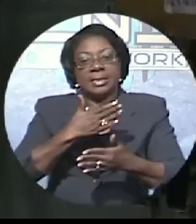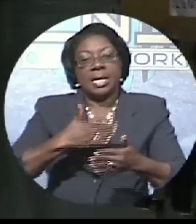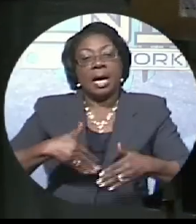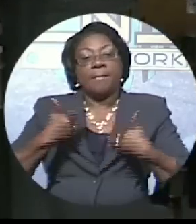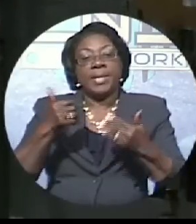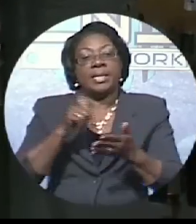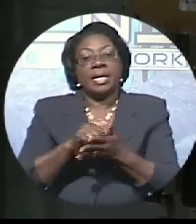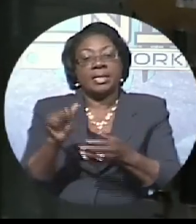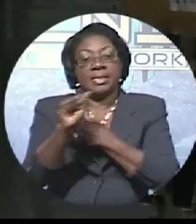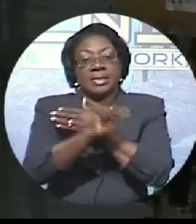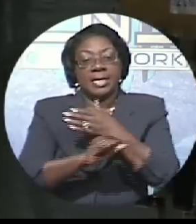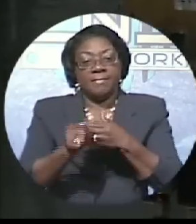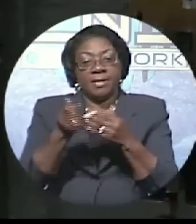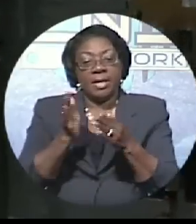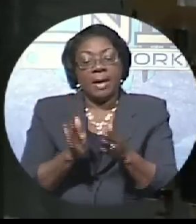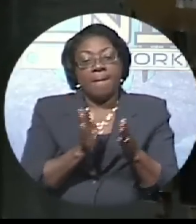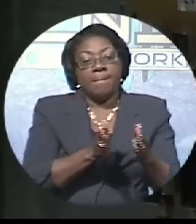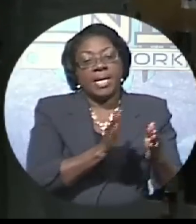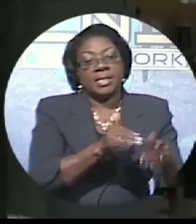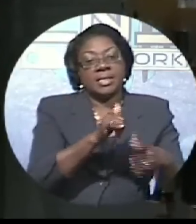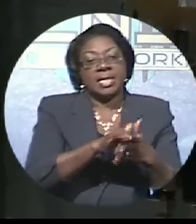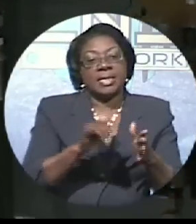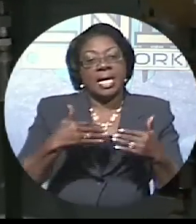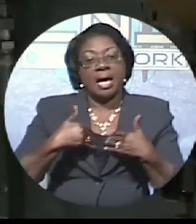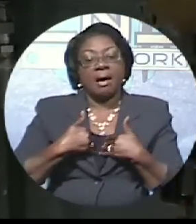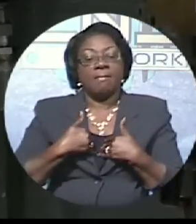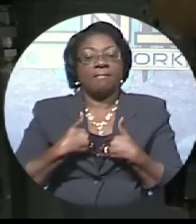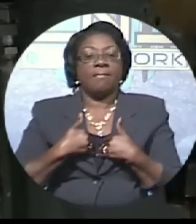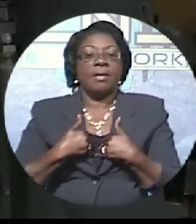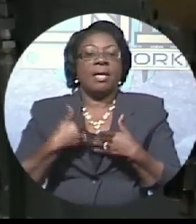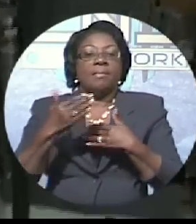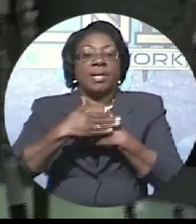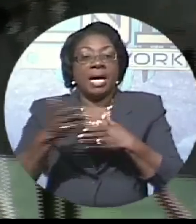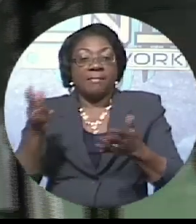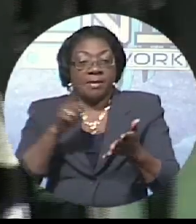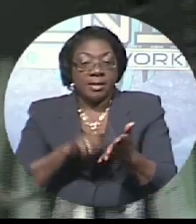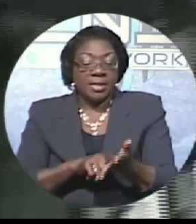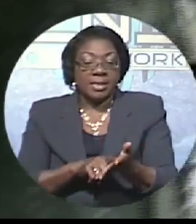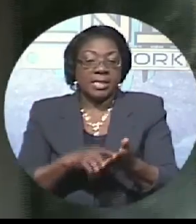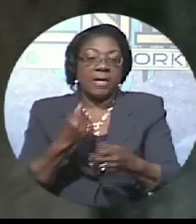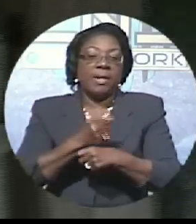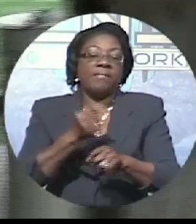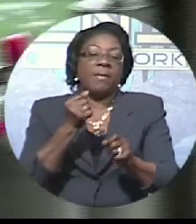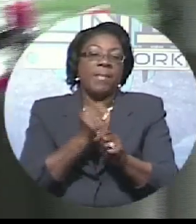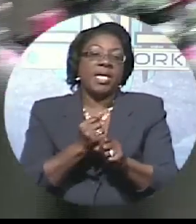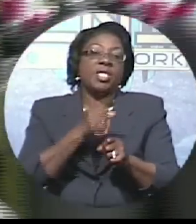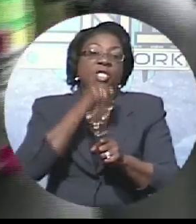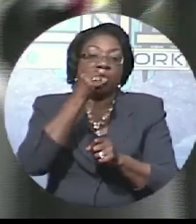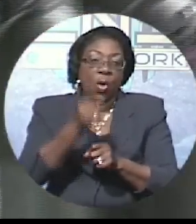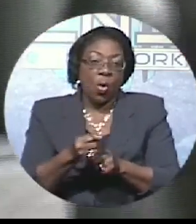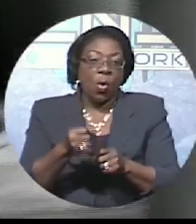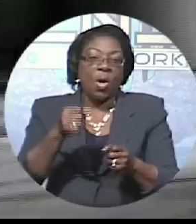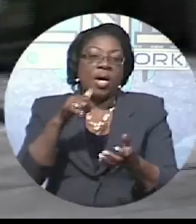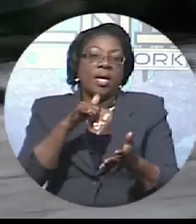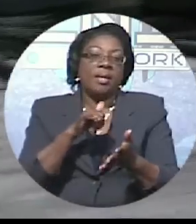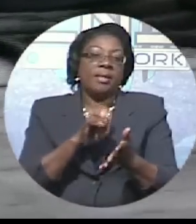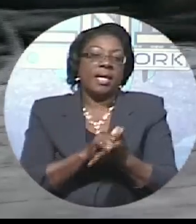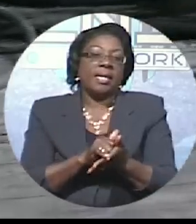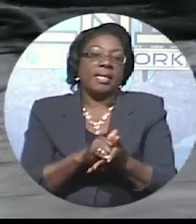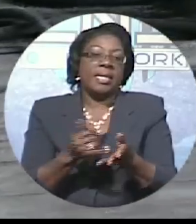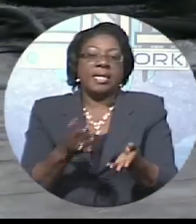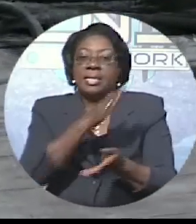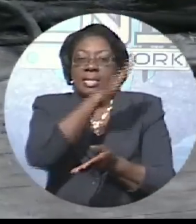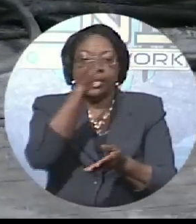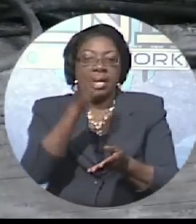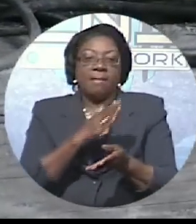with the safety measures that his company has in place. But after this incident, he says they'll have to do additional checks. There's a tank in